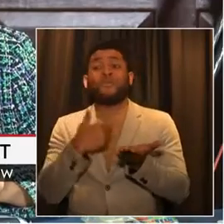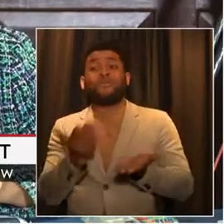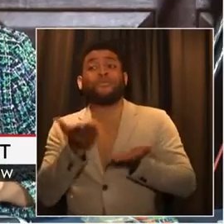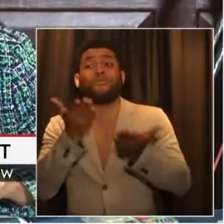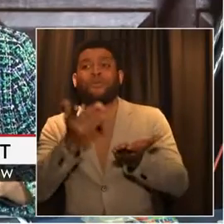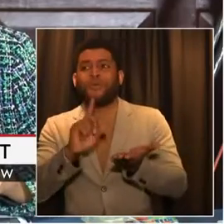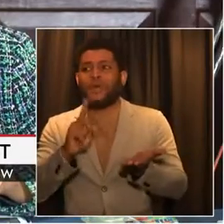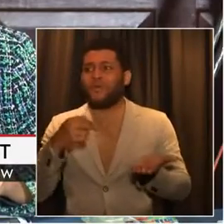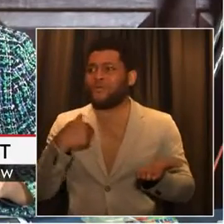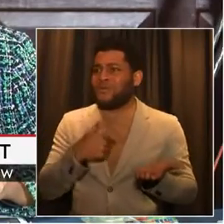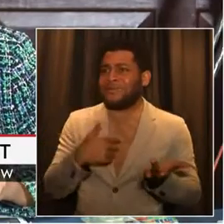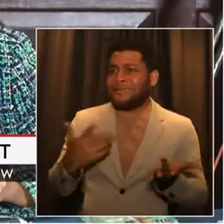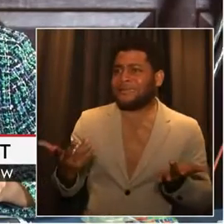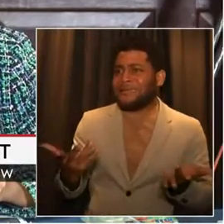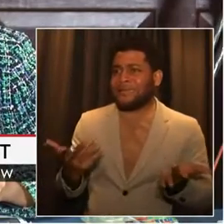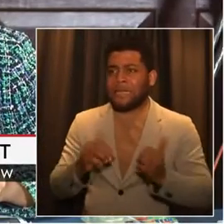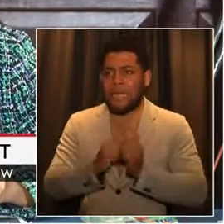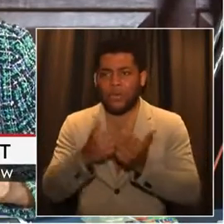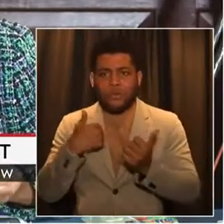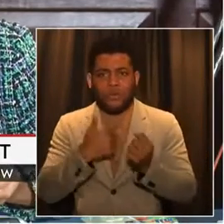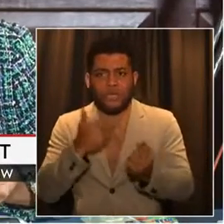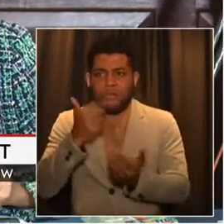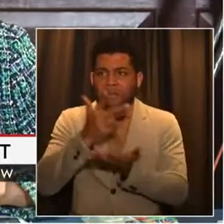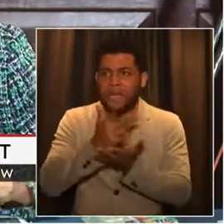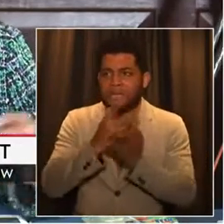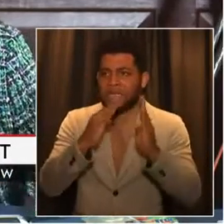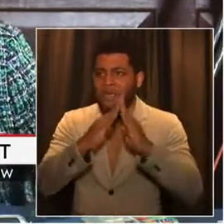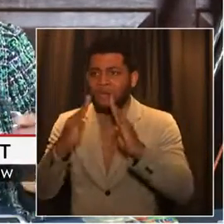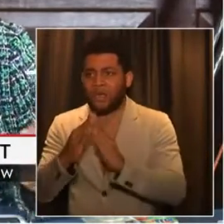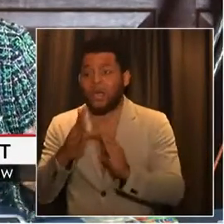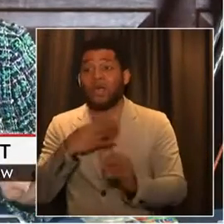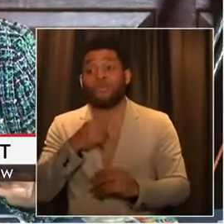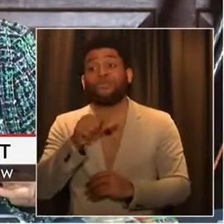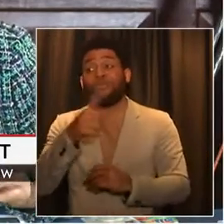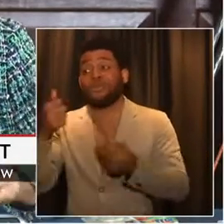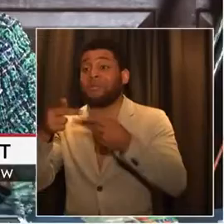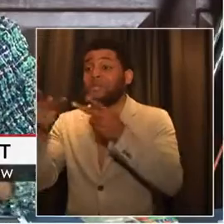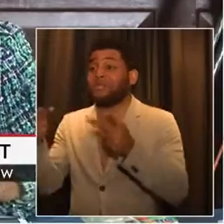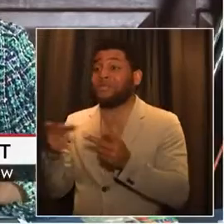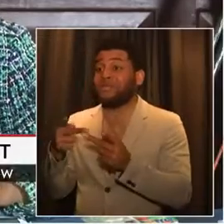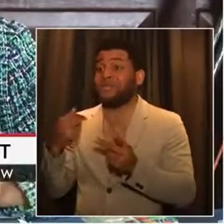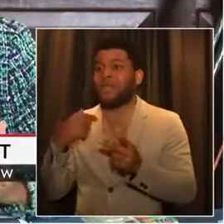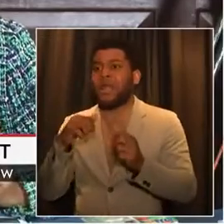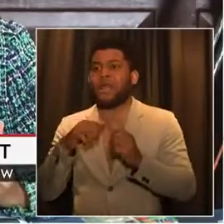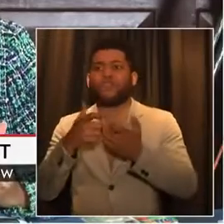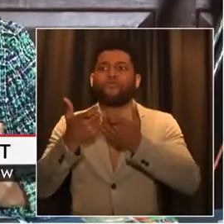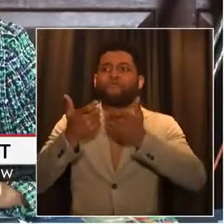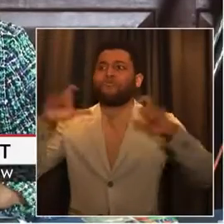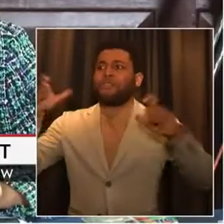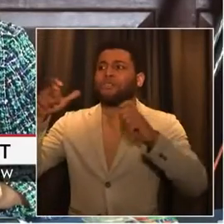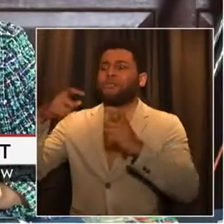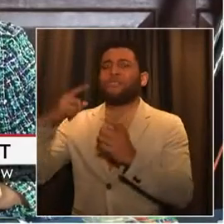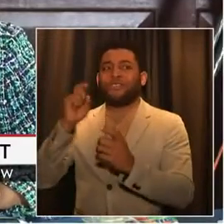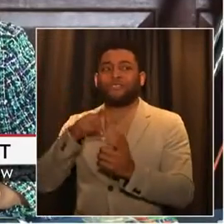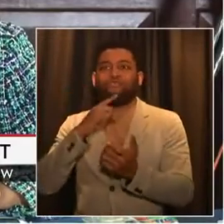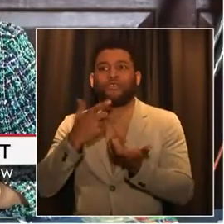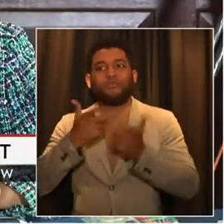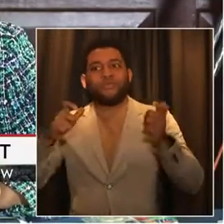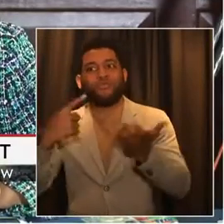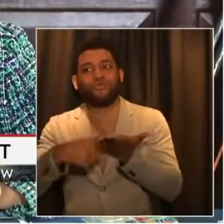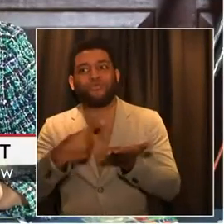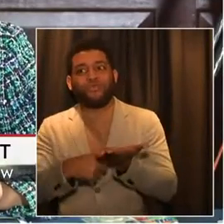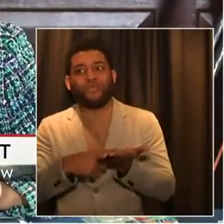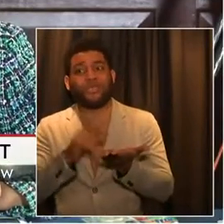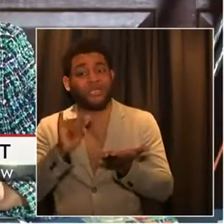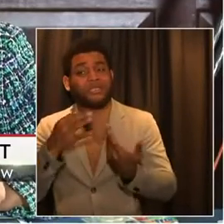are with parking in the downtown and other places for a larger discussion is important, and